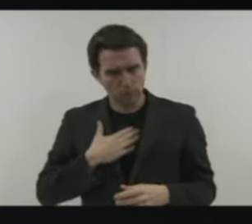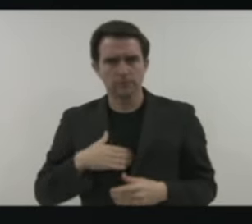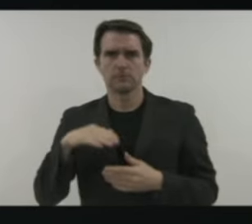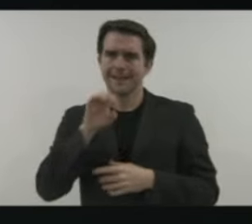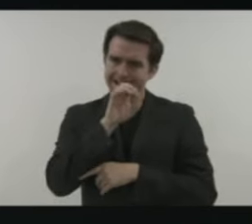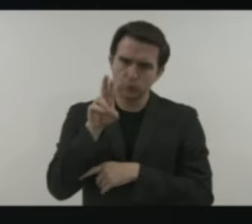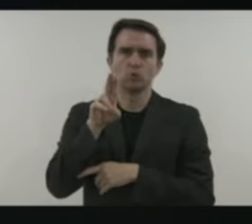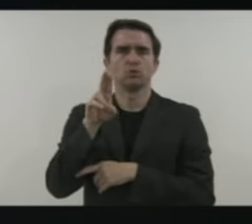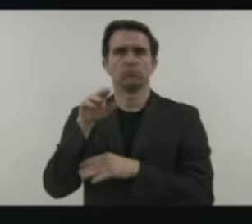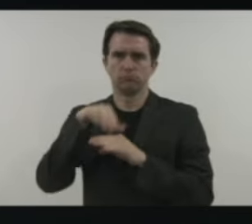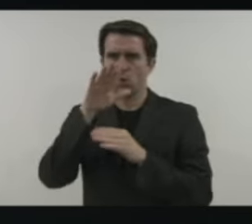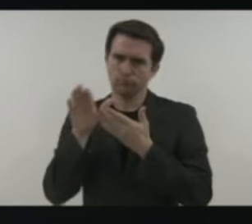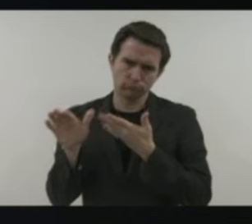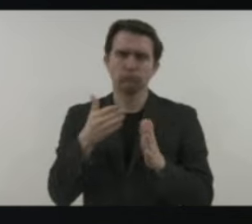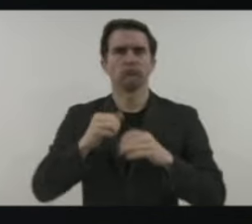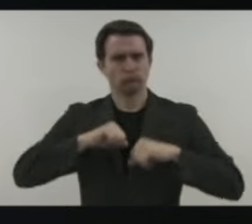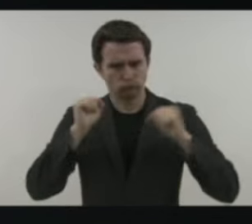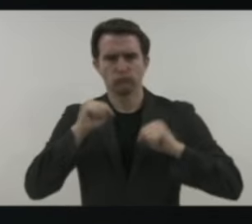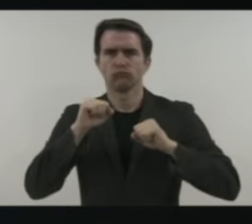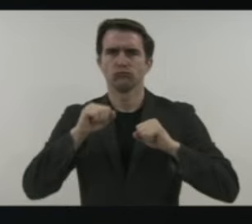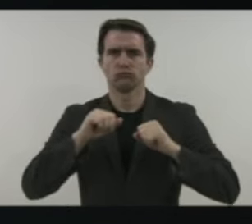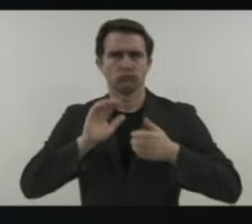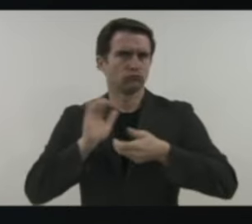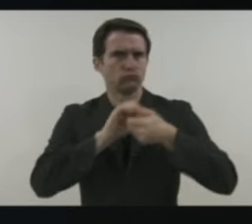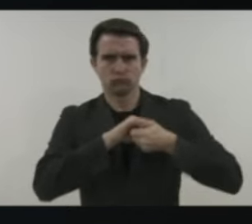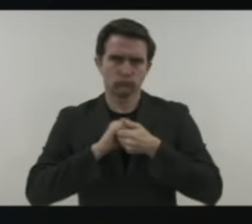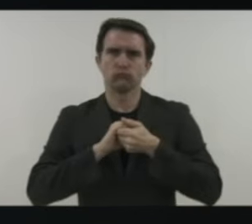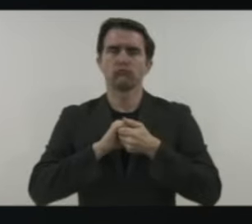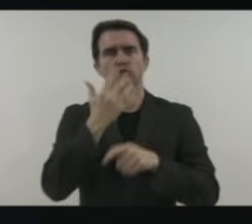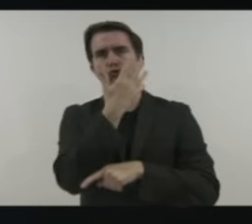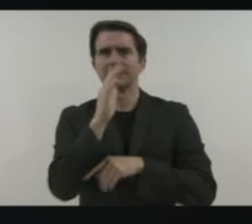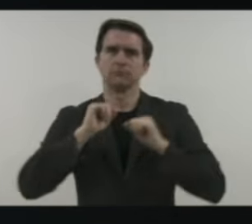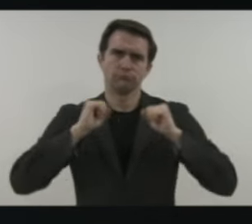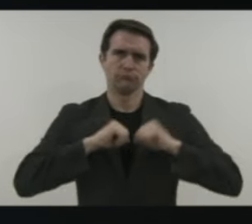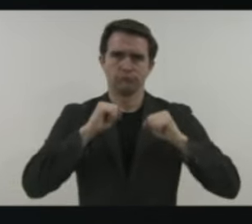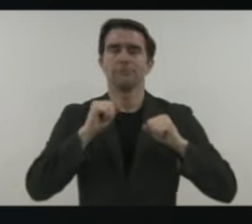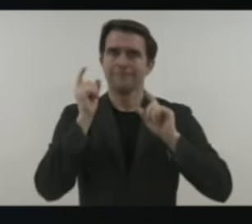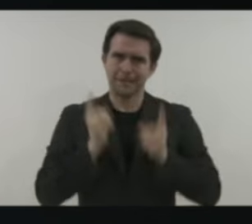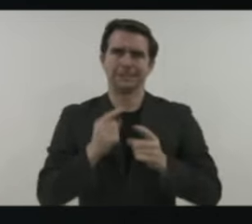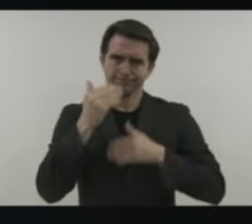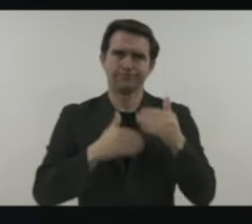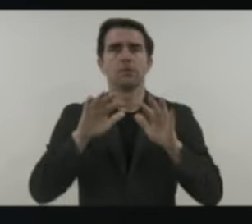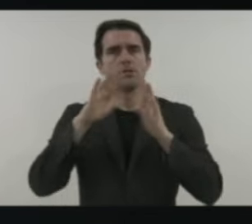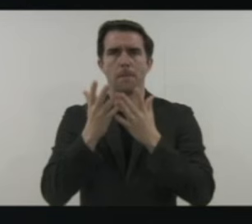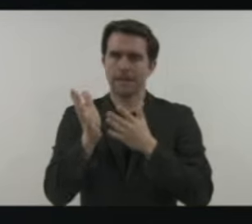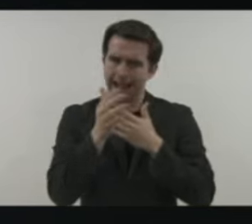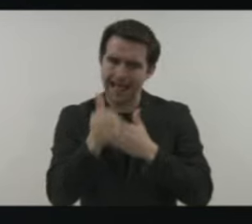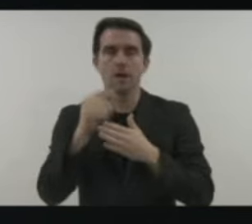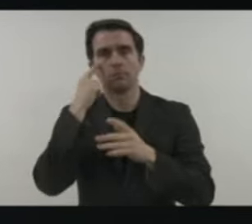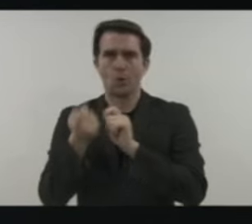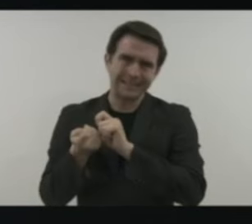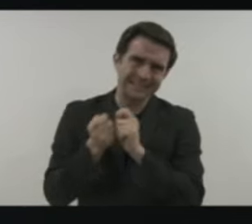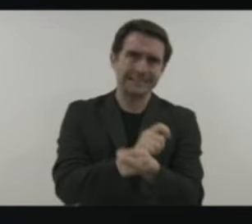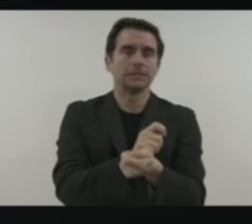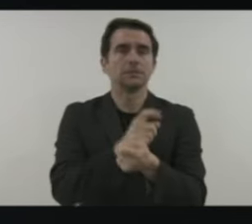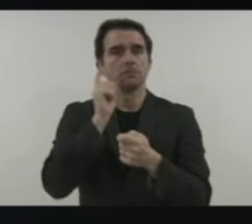leader in the transition, but we must be smart and pragmatic, focused on data and science with increased